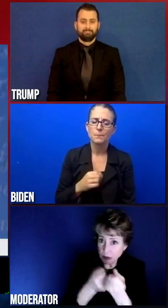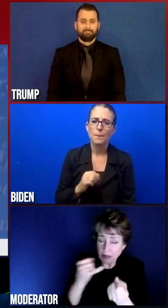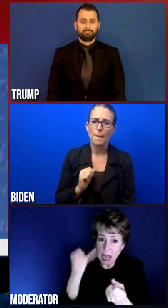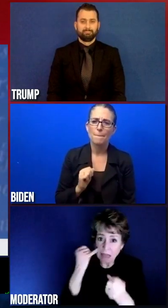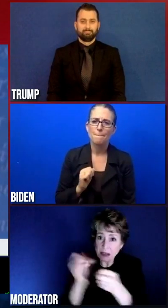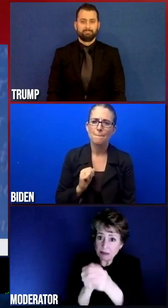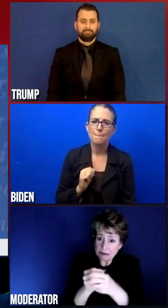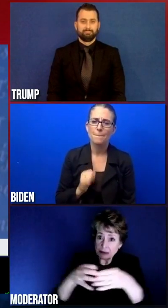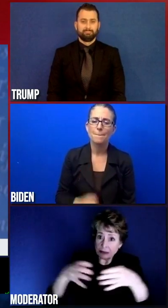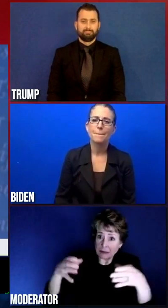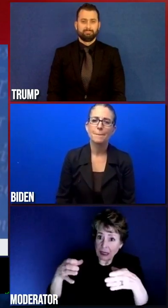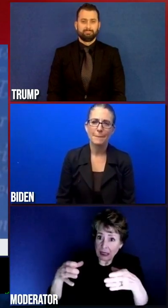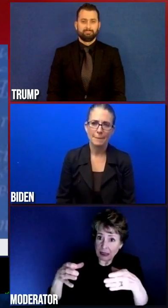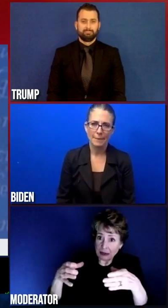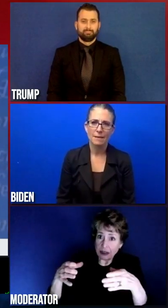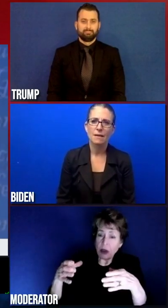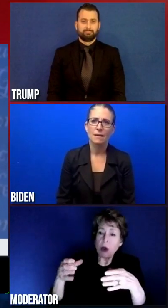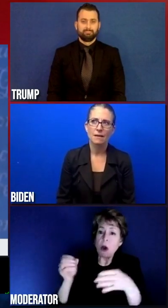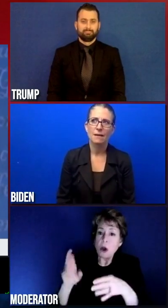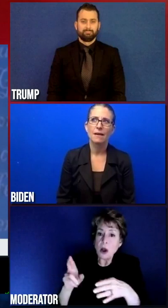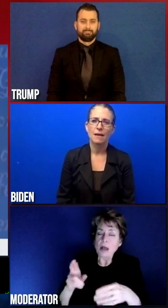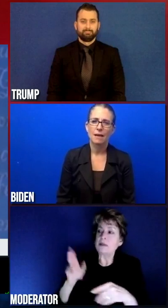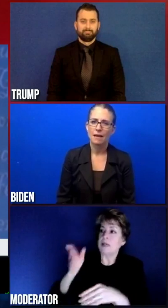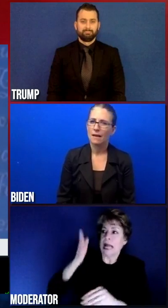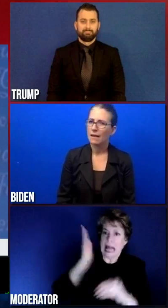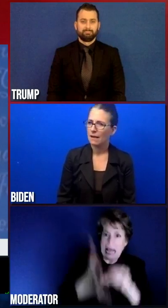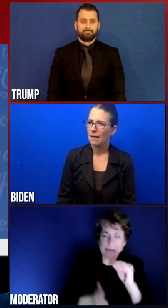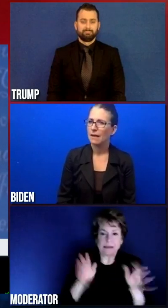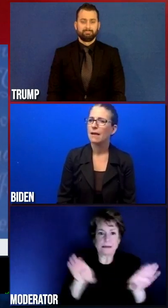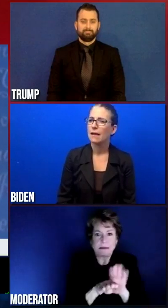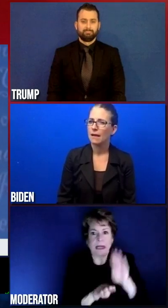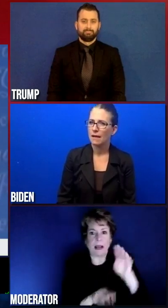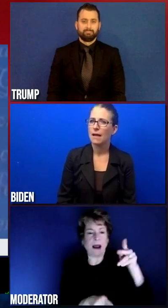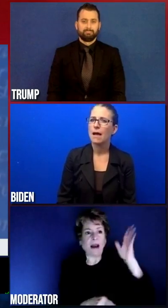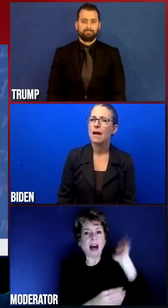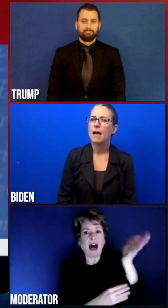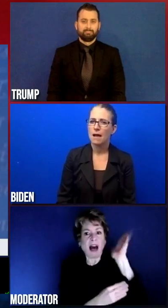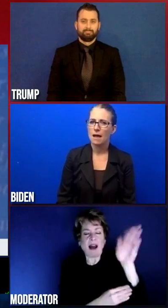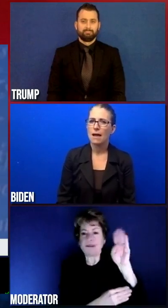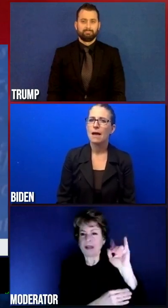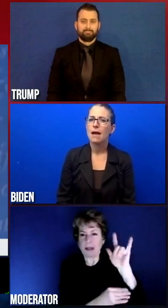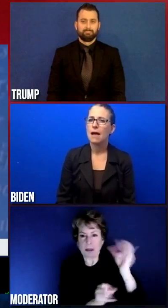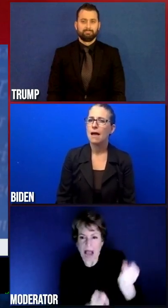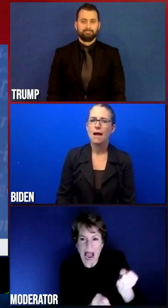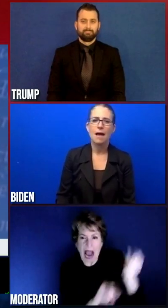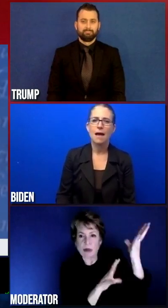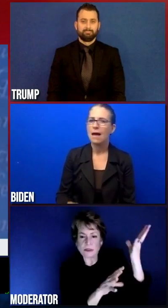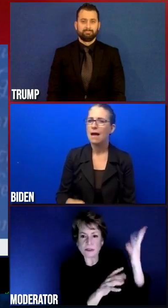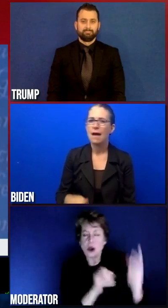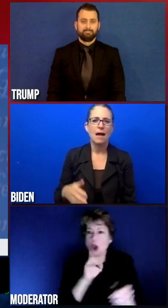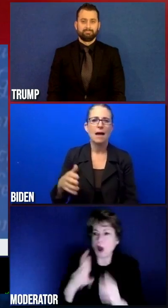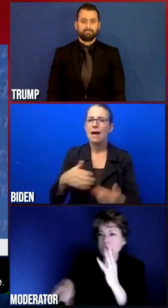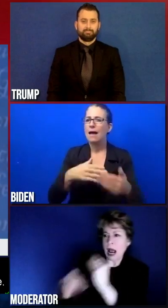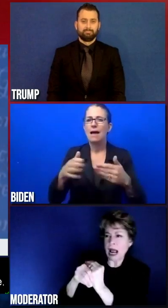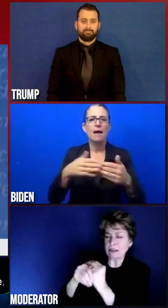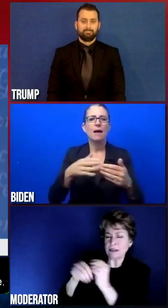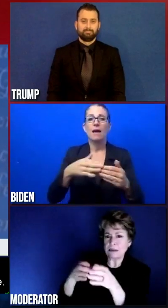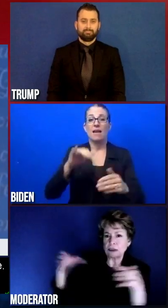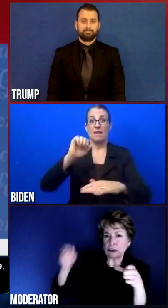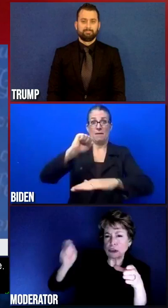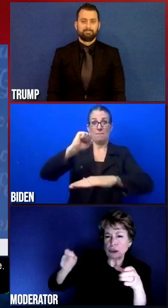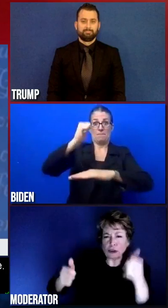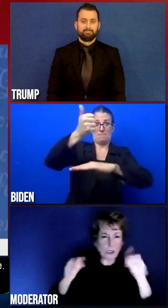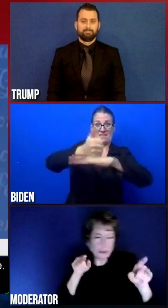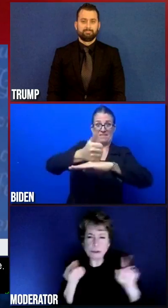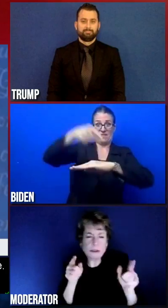filibuster or packing the court? Whatever position I take on that, that'll become the issue. The issue is the American people should speak. You should go